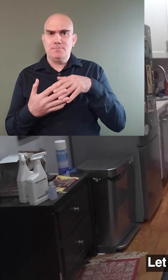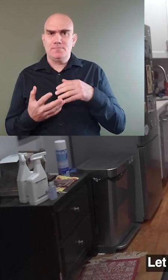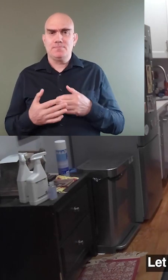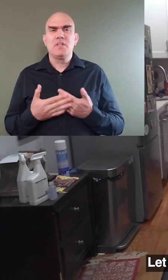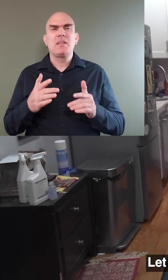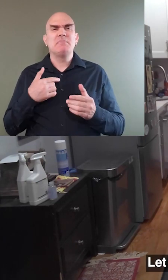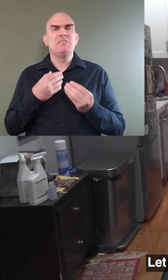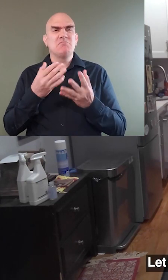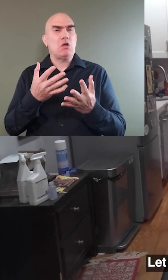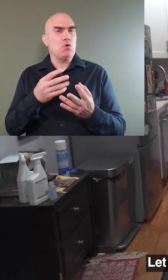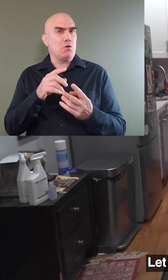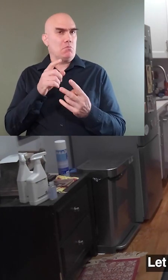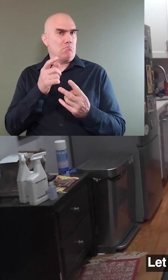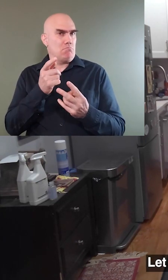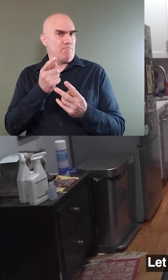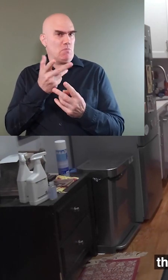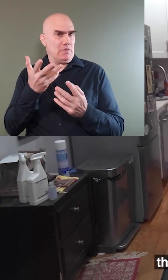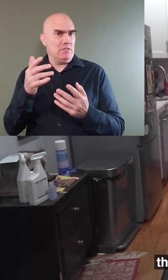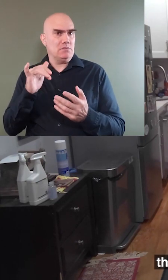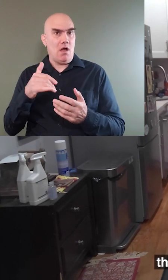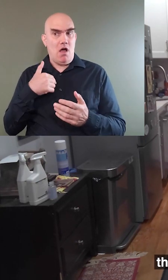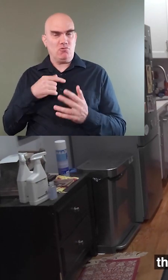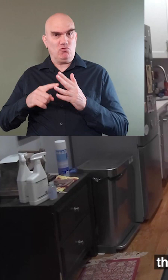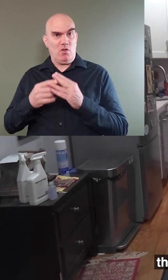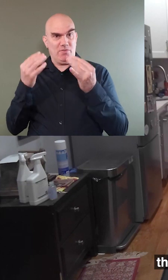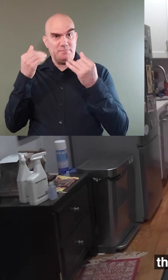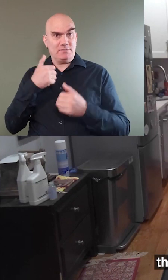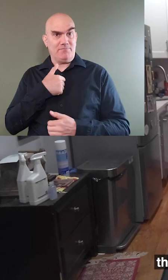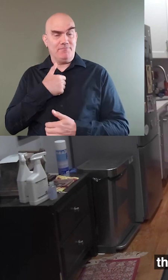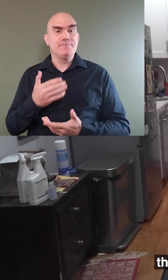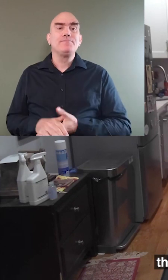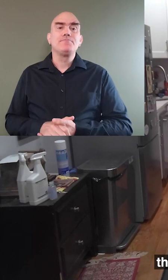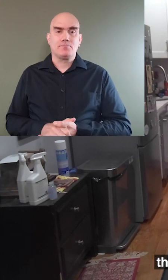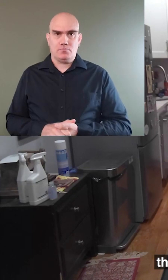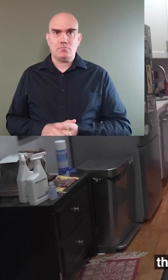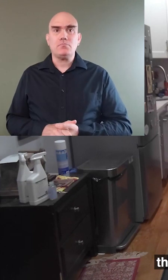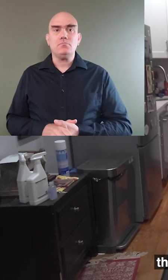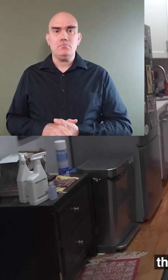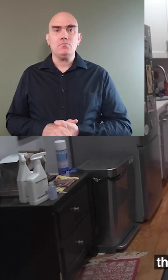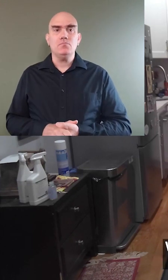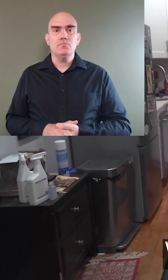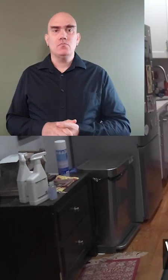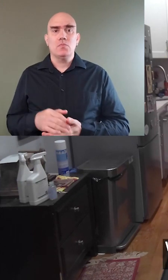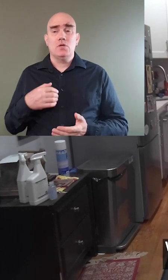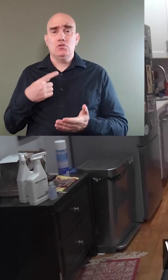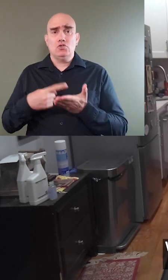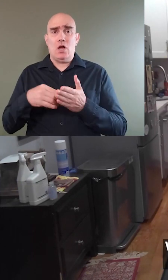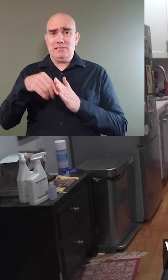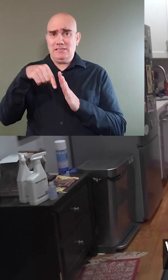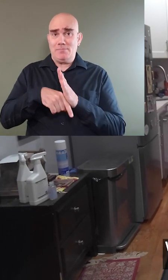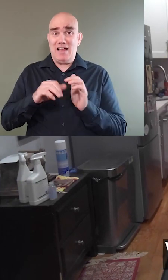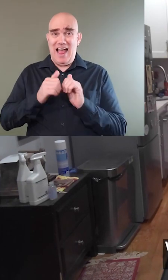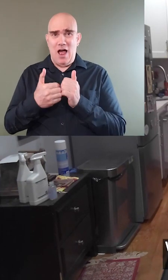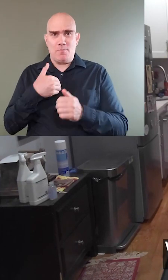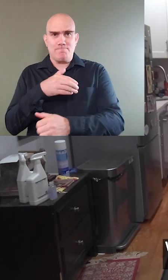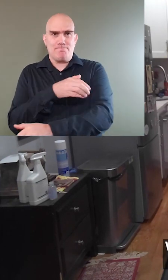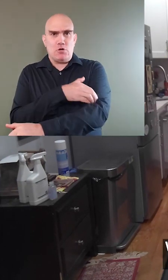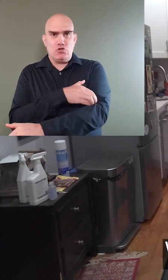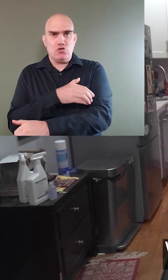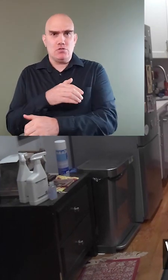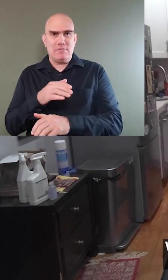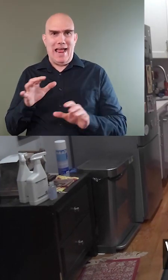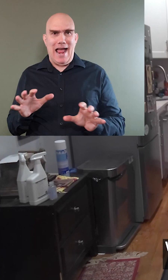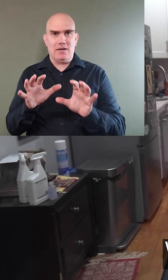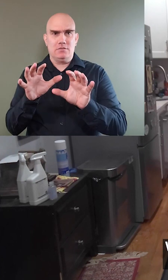Let me tell you a couple things that I started to think about. We talked in depth about